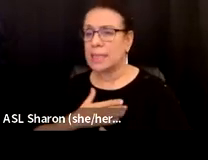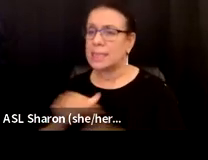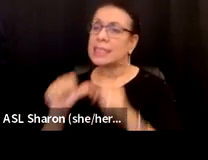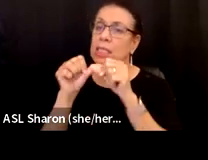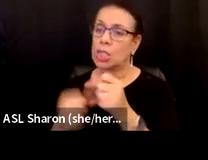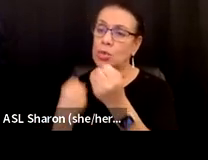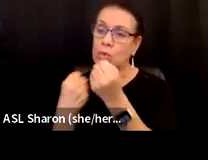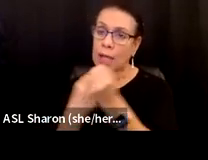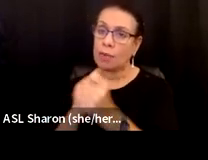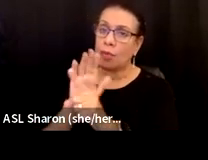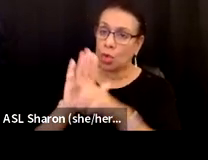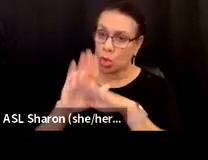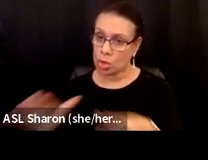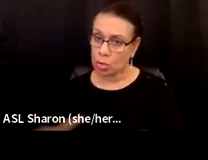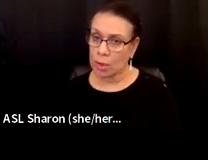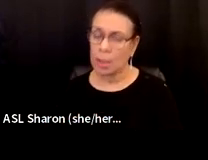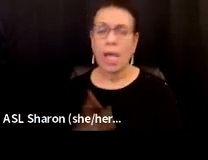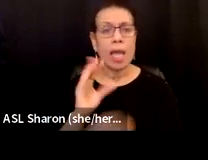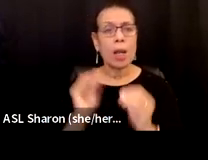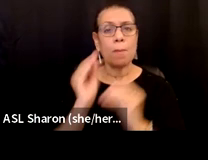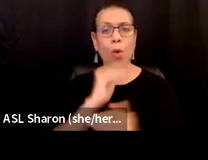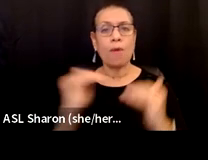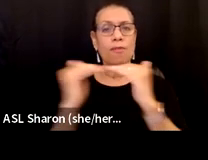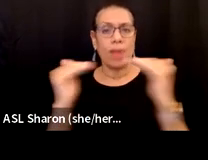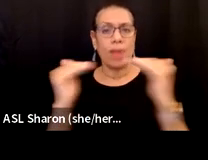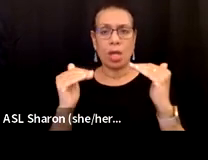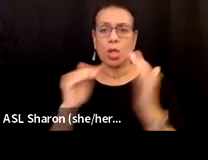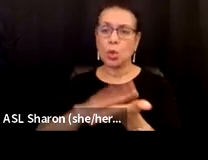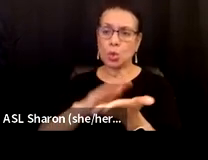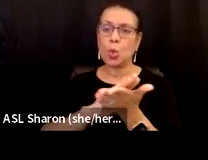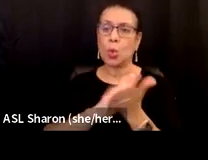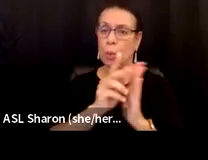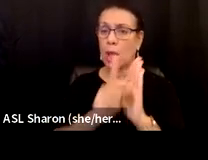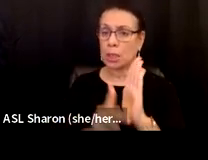children and for a more equitable exam school policy